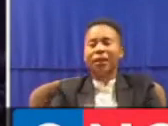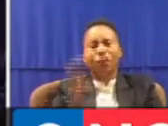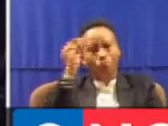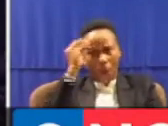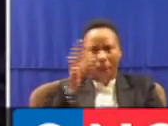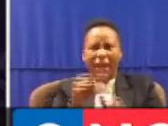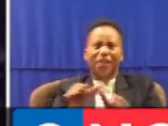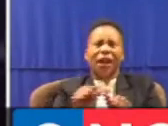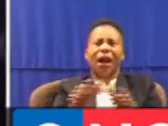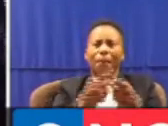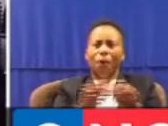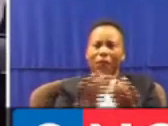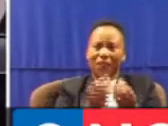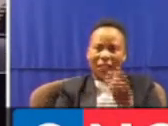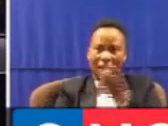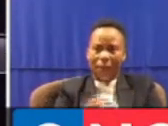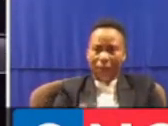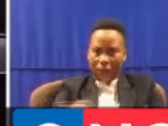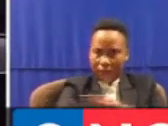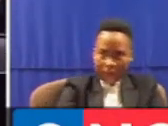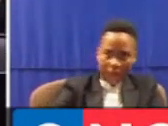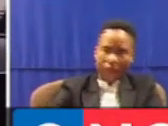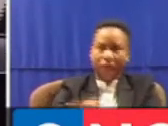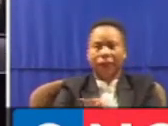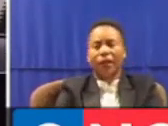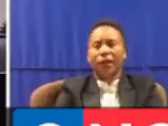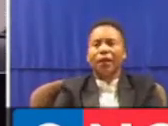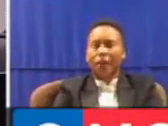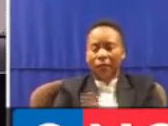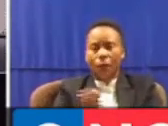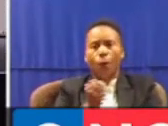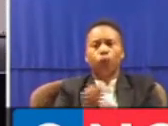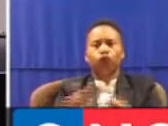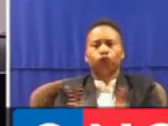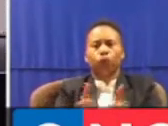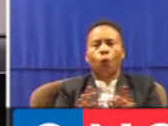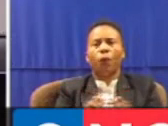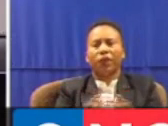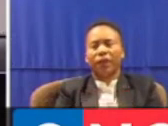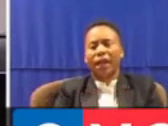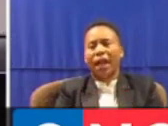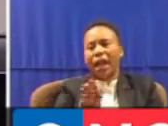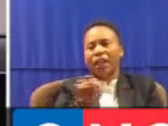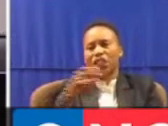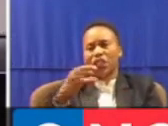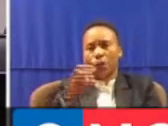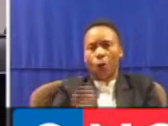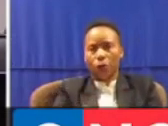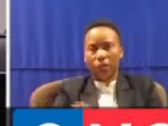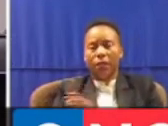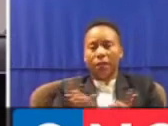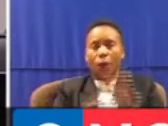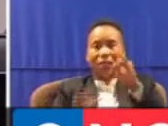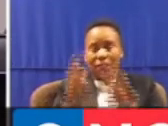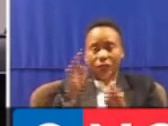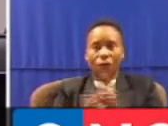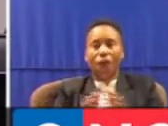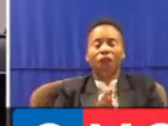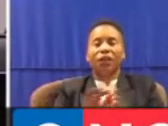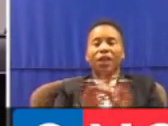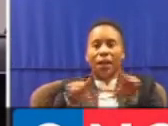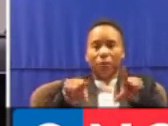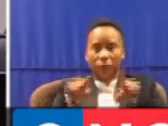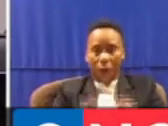there is an ability to work far closer with civil society. Mr. President, the City of Cape Town has now formally applied